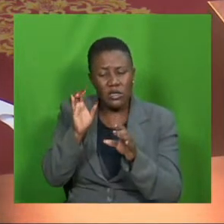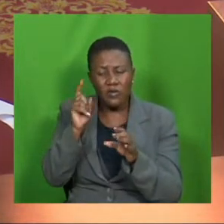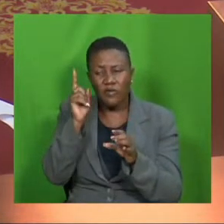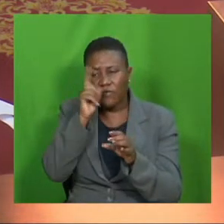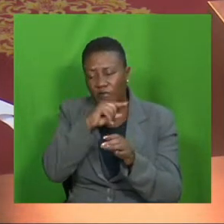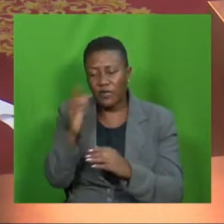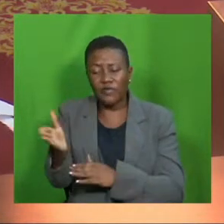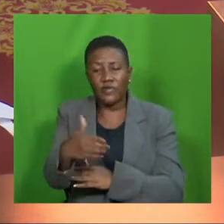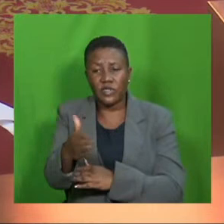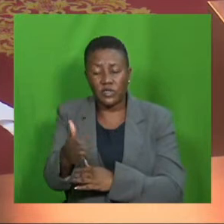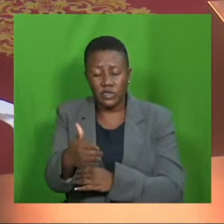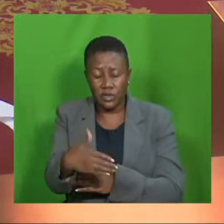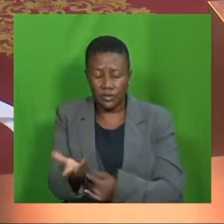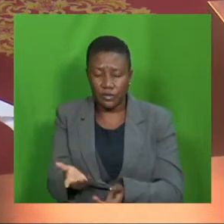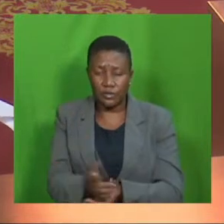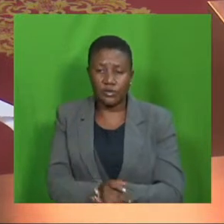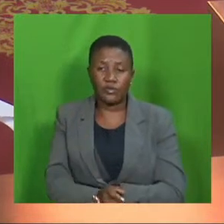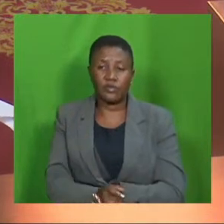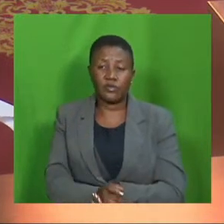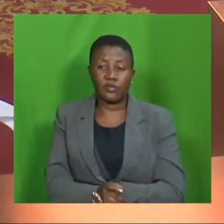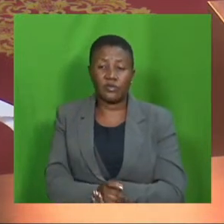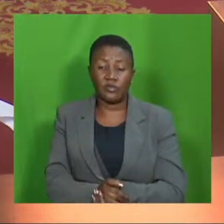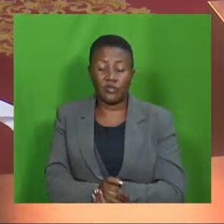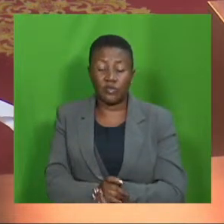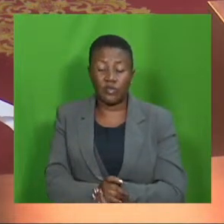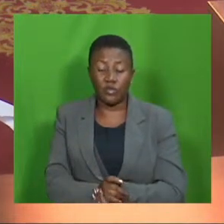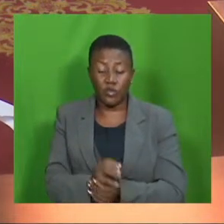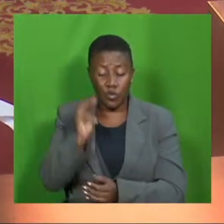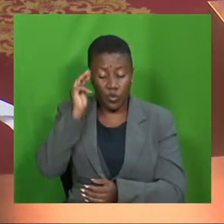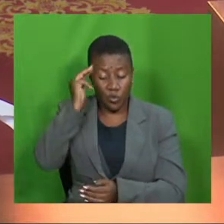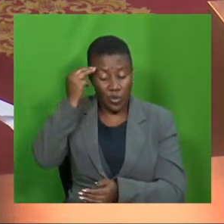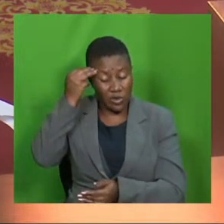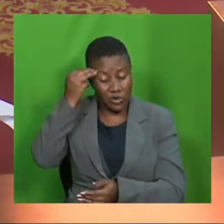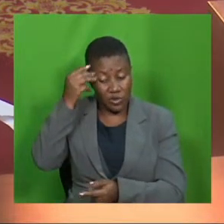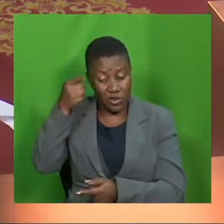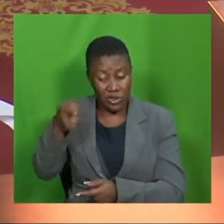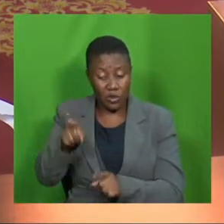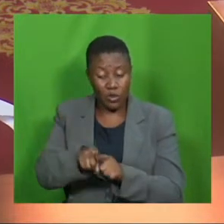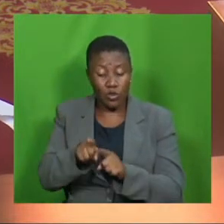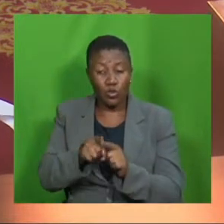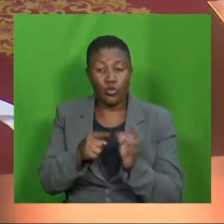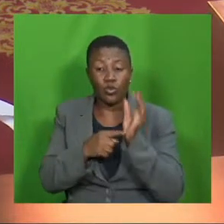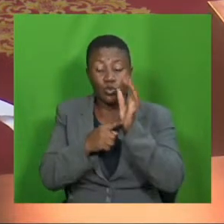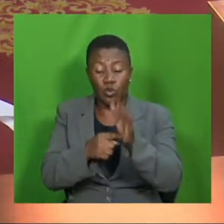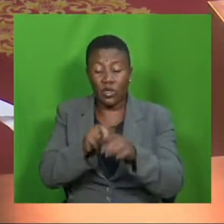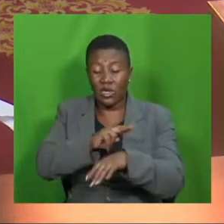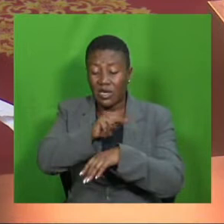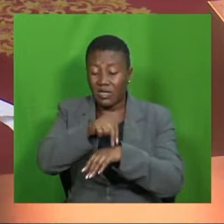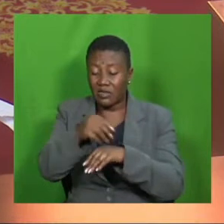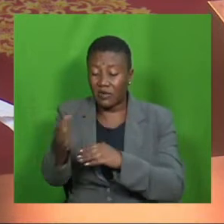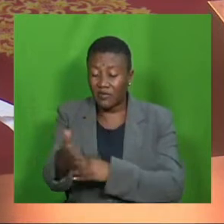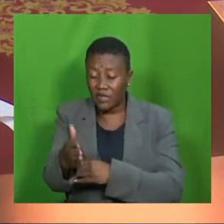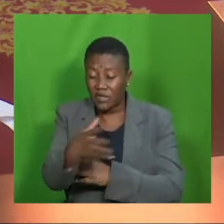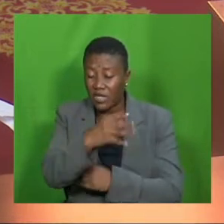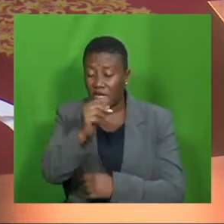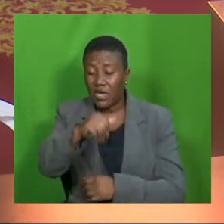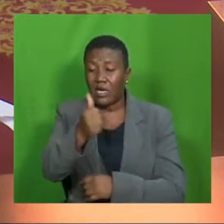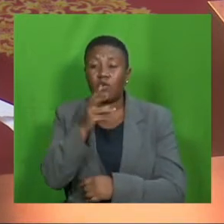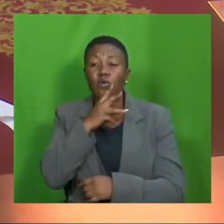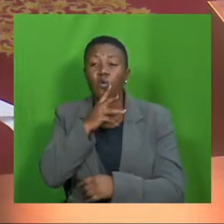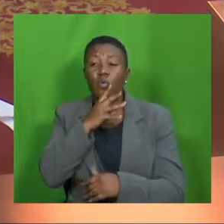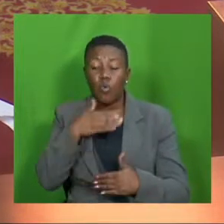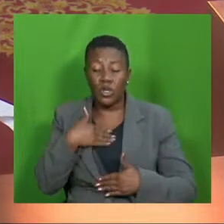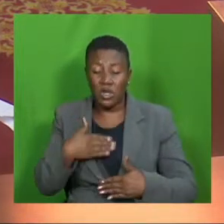artisanal subsector. The ministry has also reviewed the National Fisheries and Aquaculture